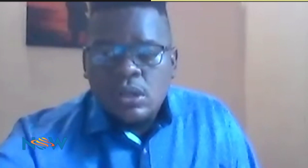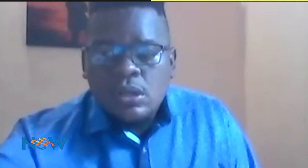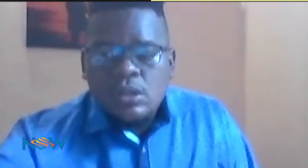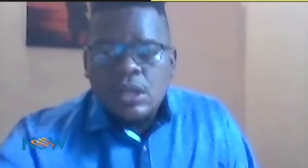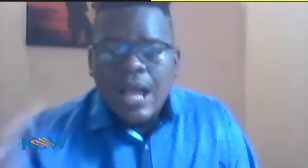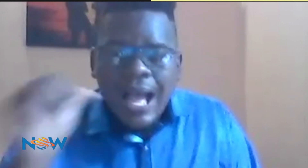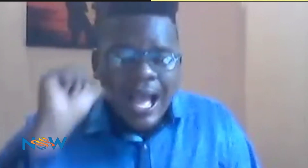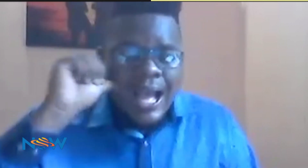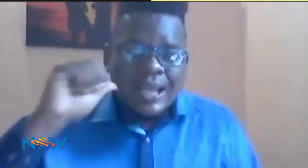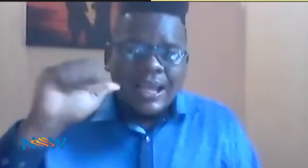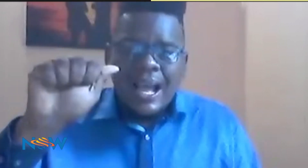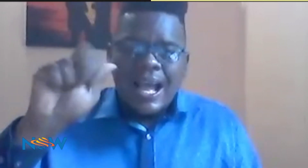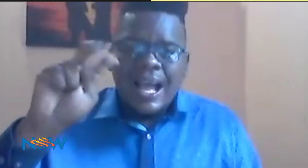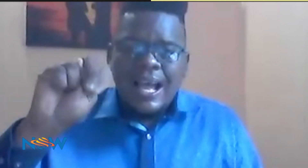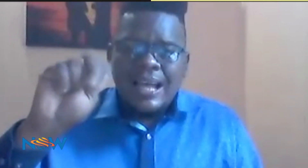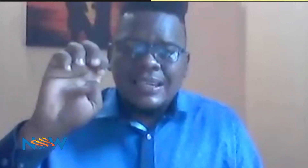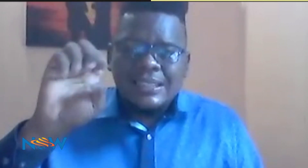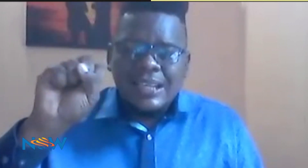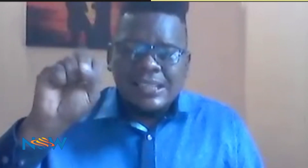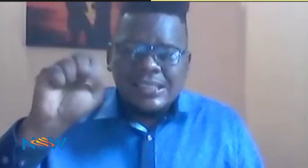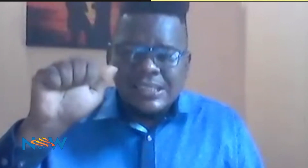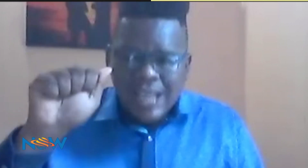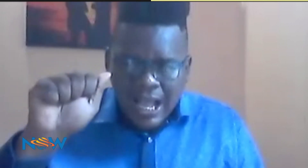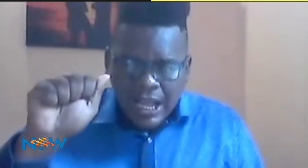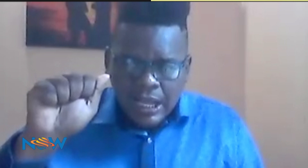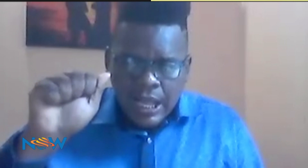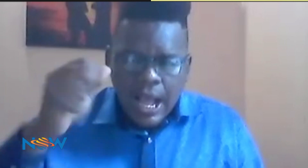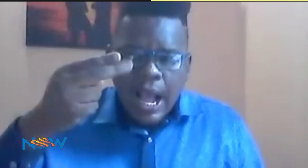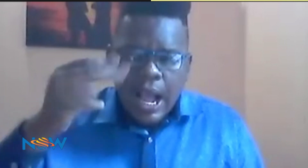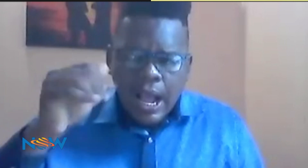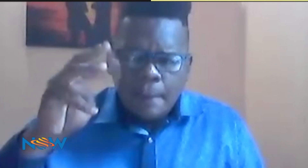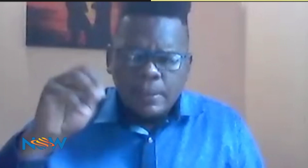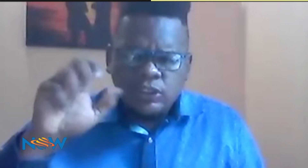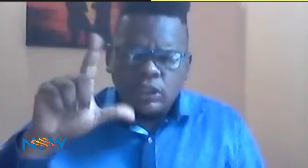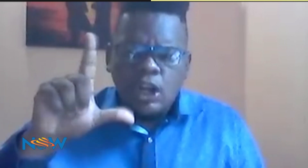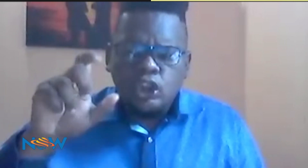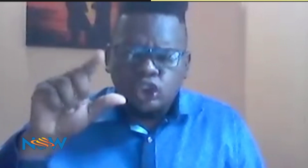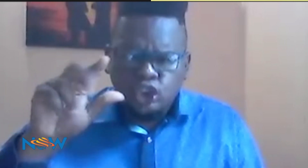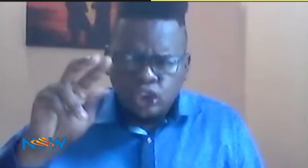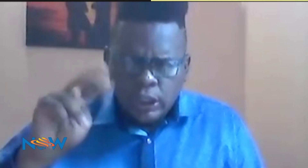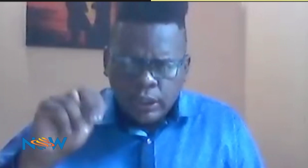or 41. You can also contact Anessa